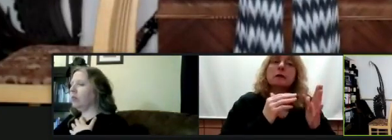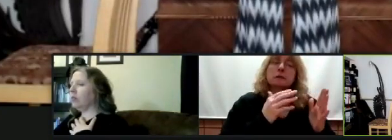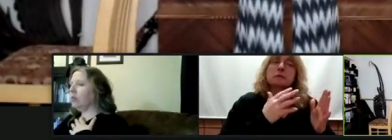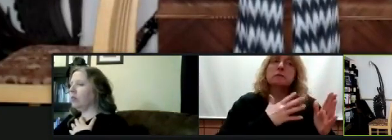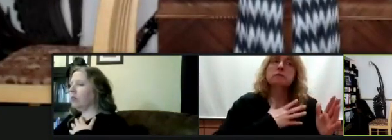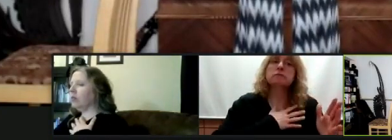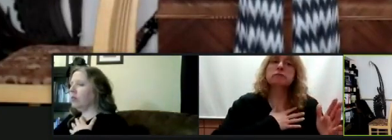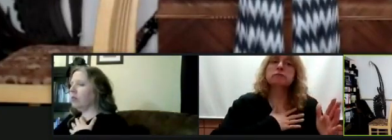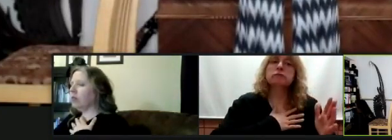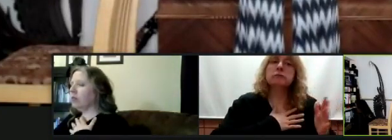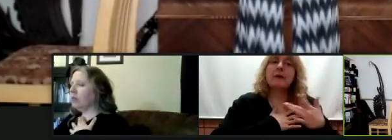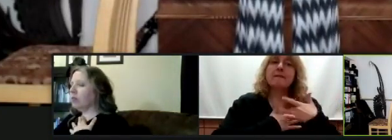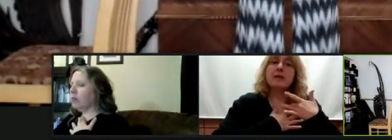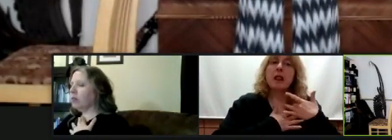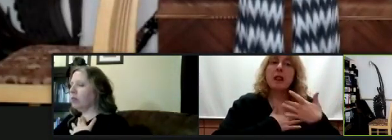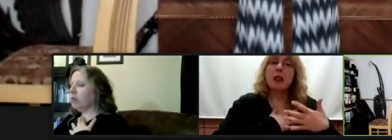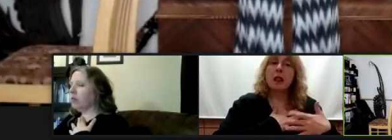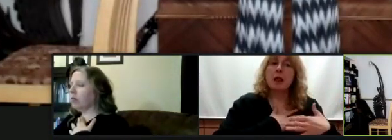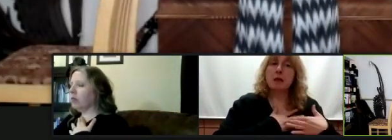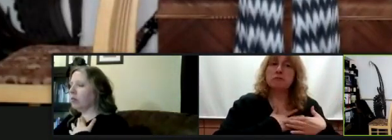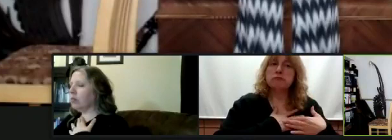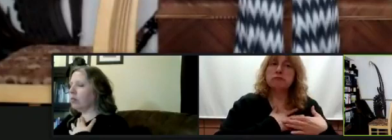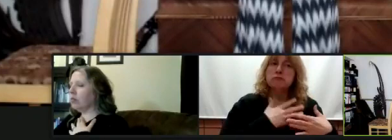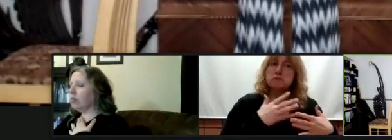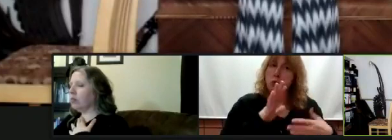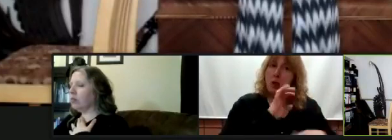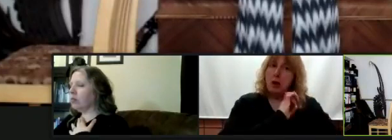energy? Is it where you want it to be?